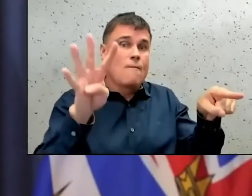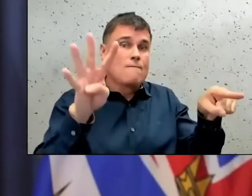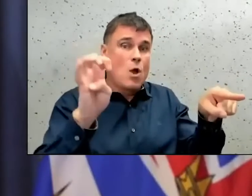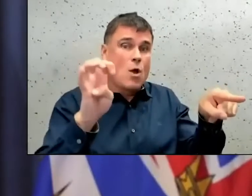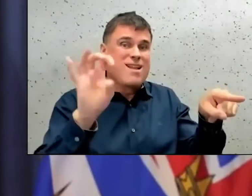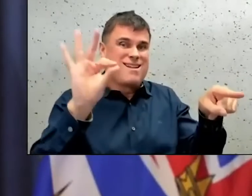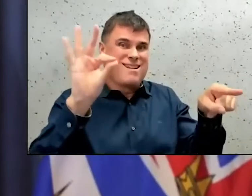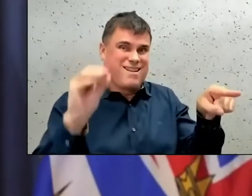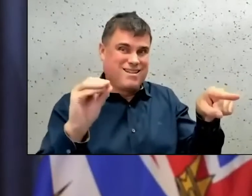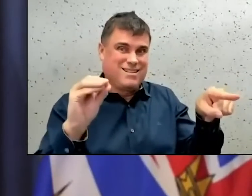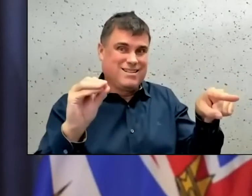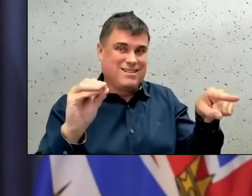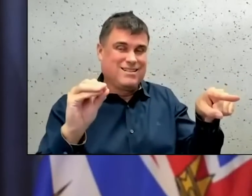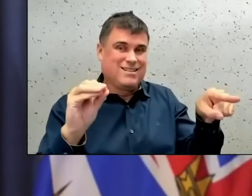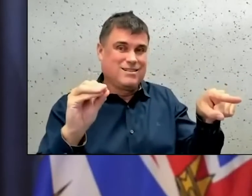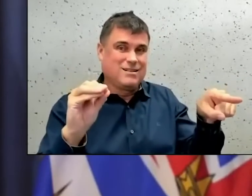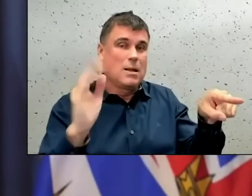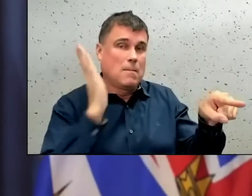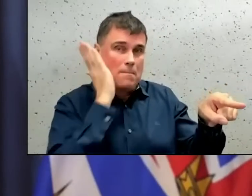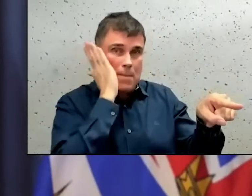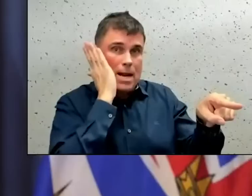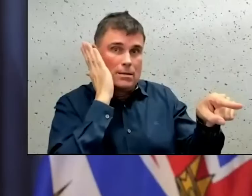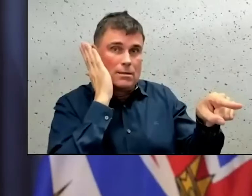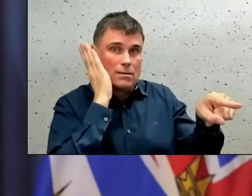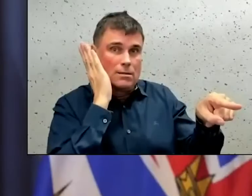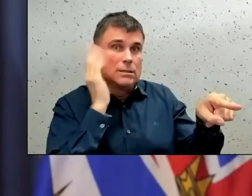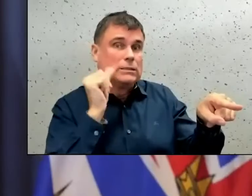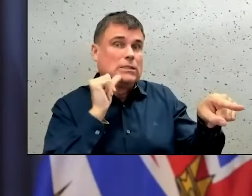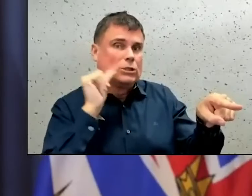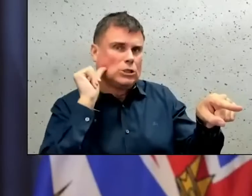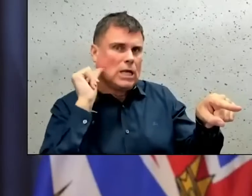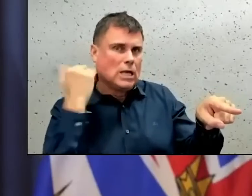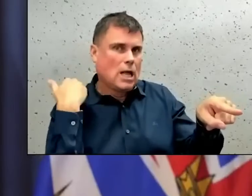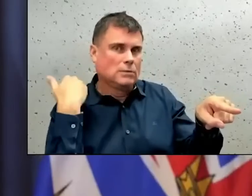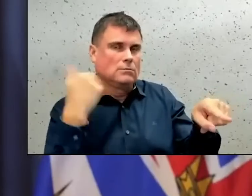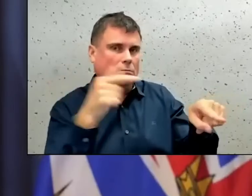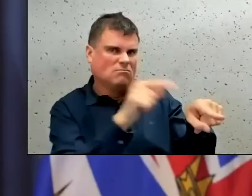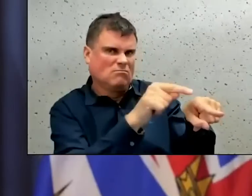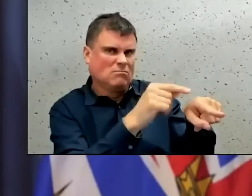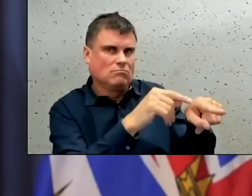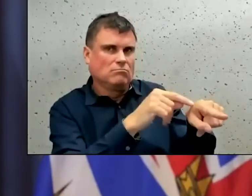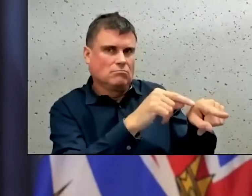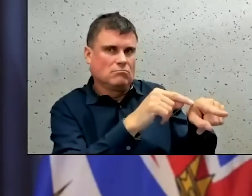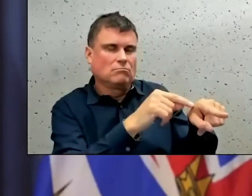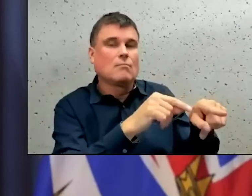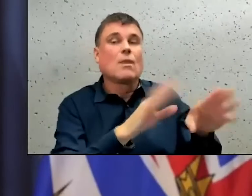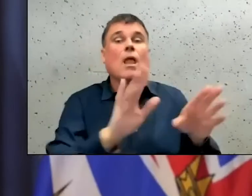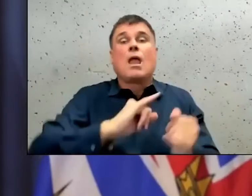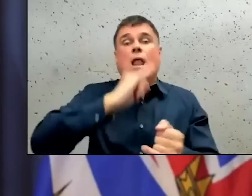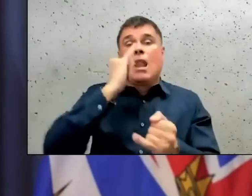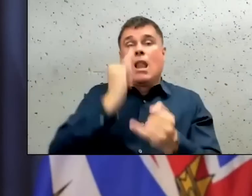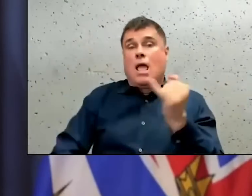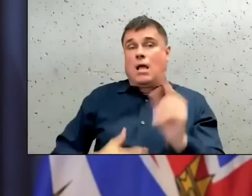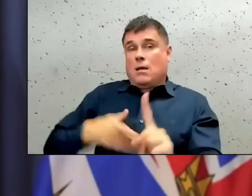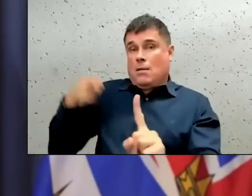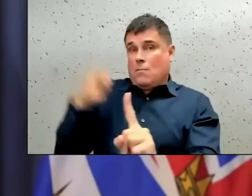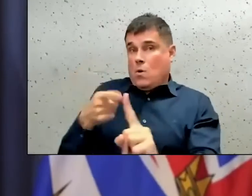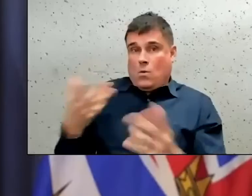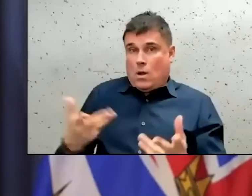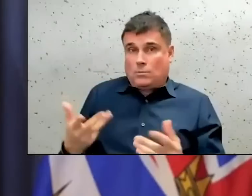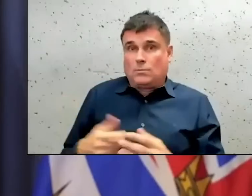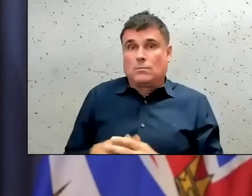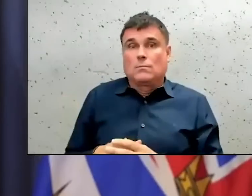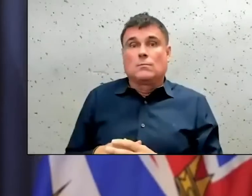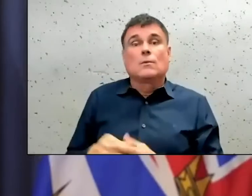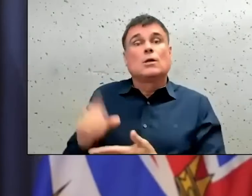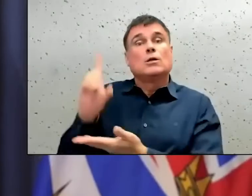of yesterday evening. And I wanted to report on one last thing, and it's an important thing that's coming up. Dr. Henry talked about